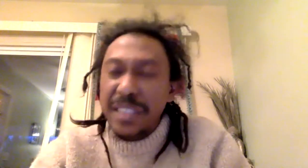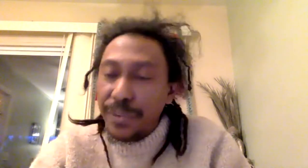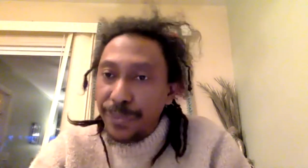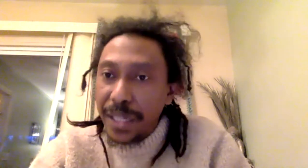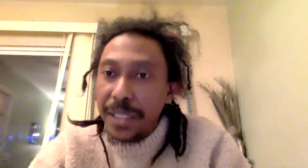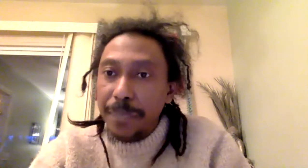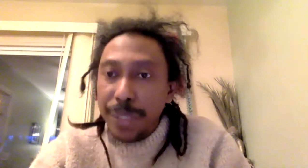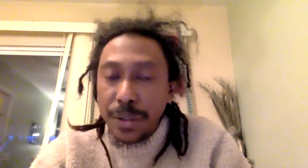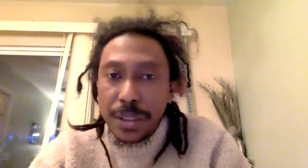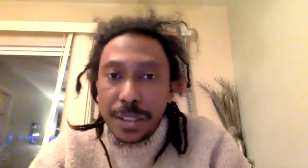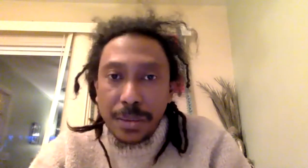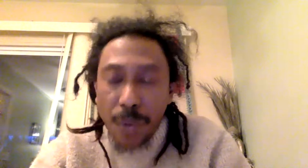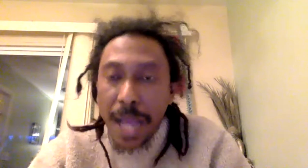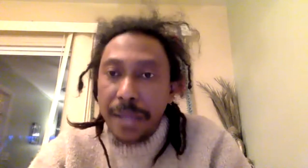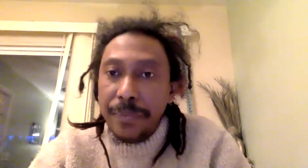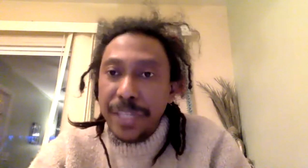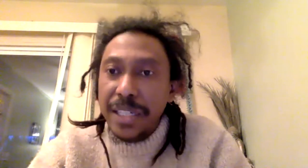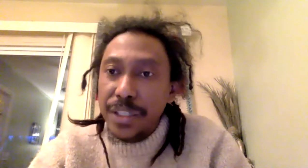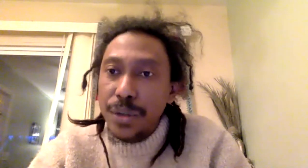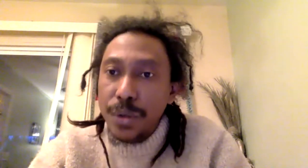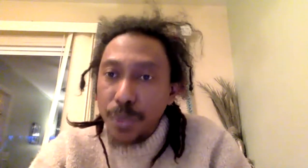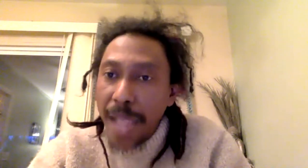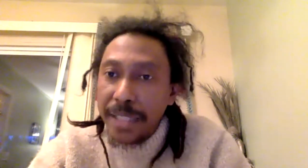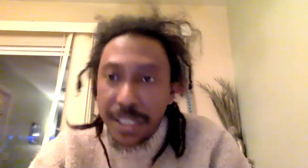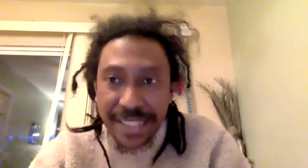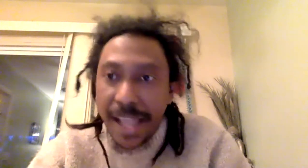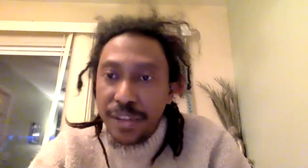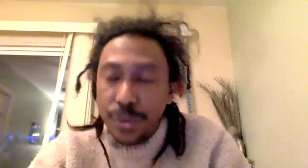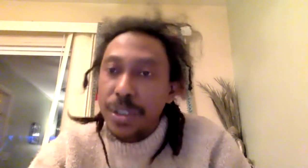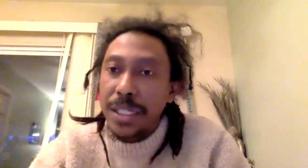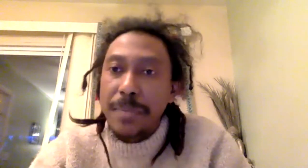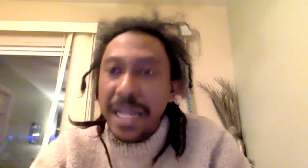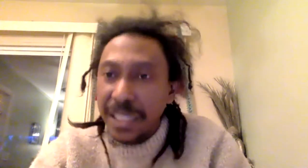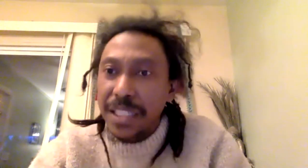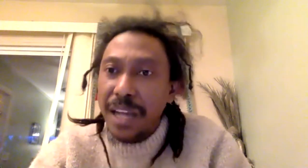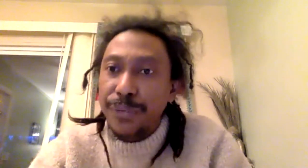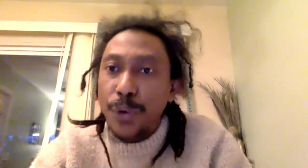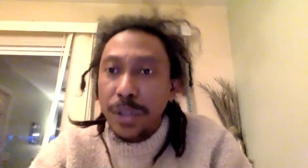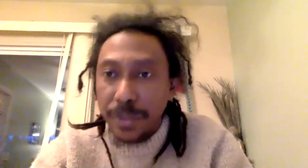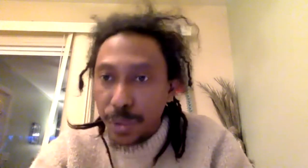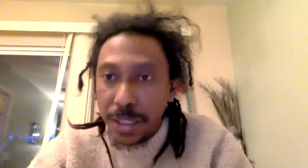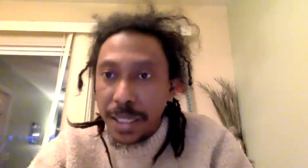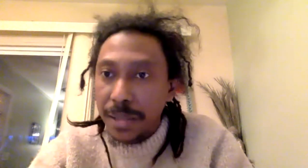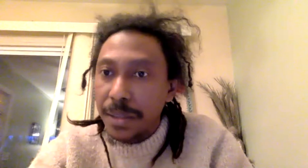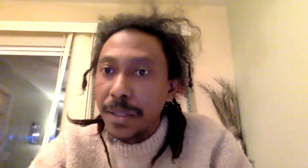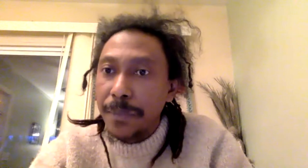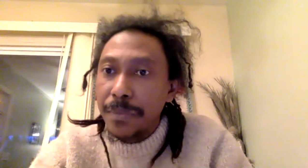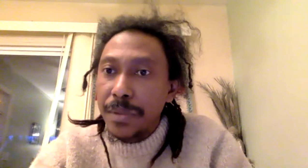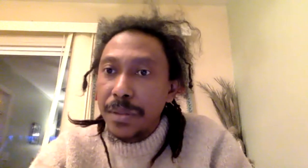It's very, because why? There is no right status in Madagascar for the